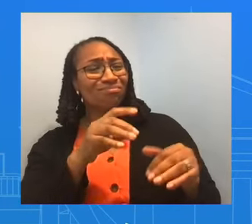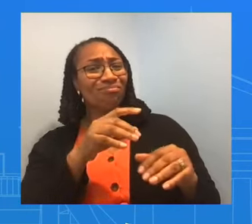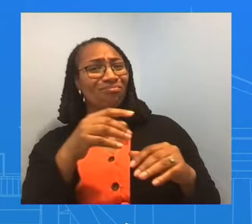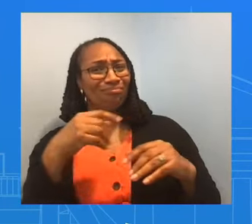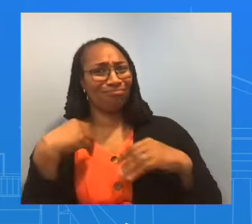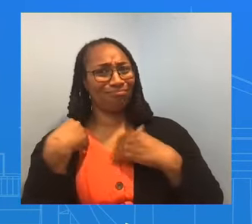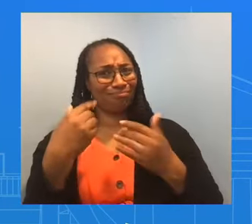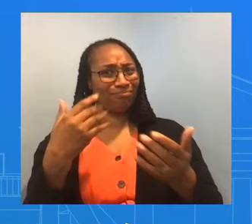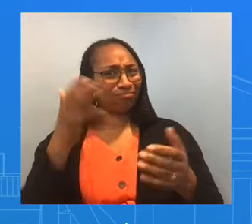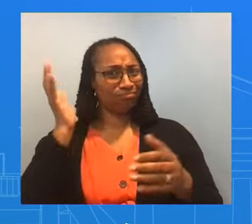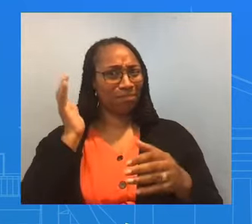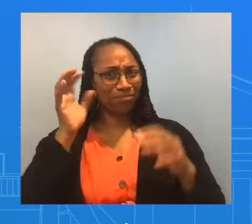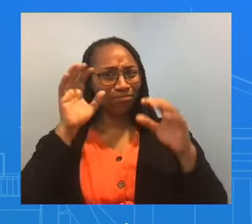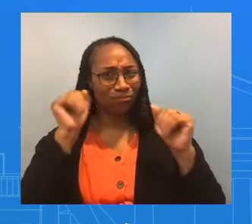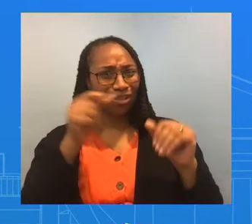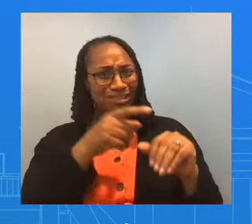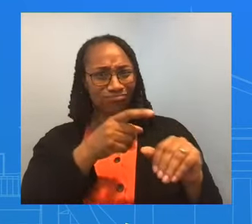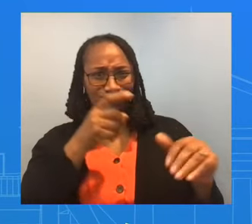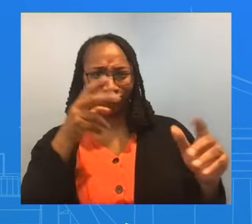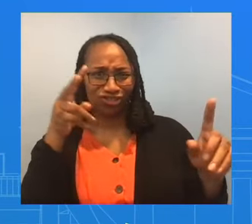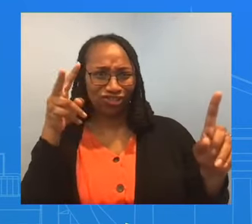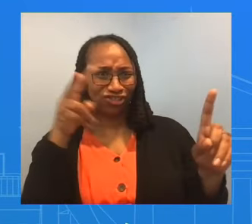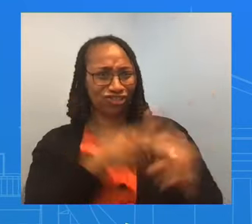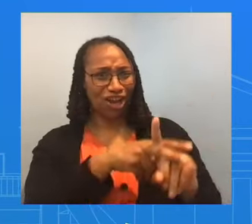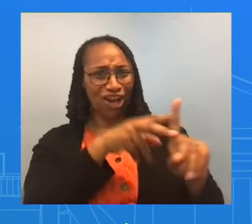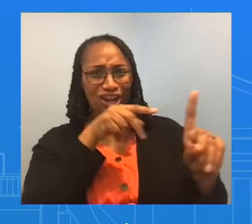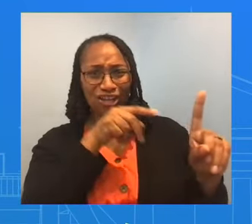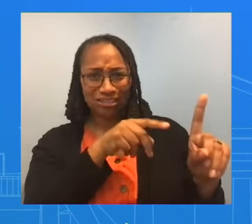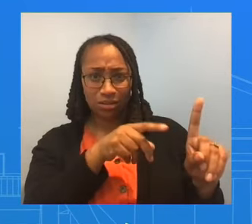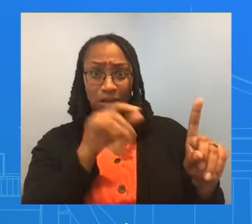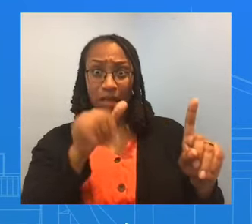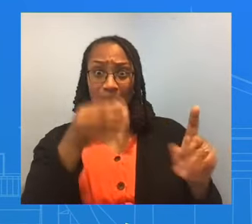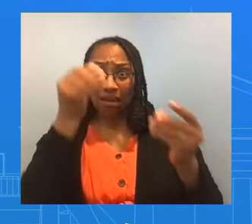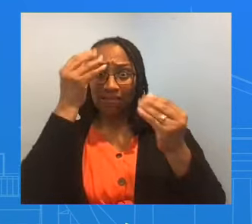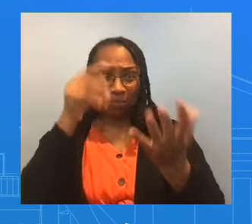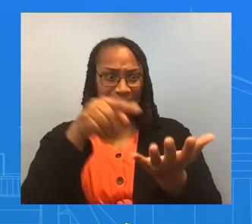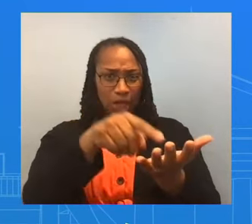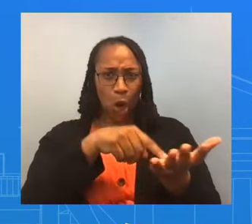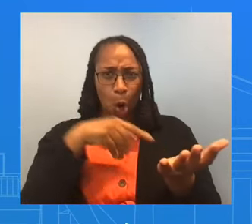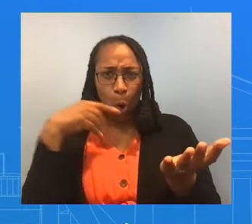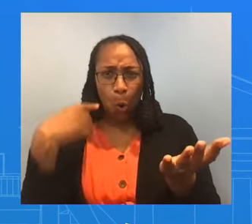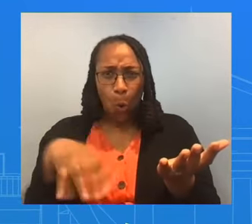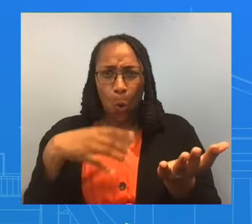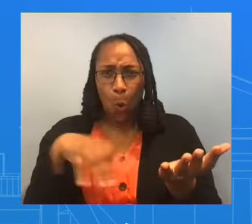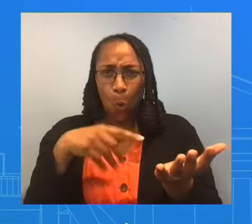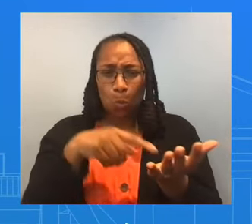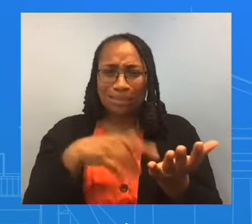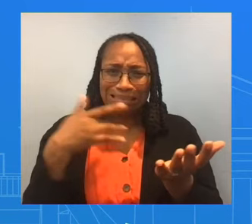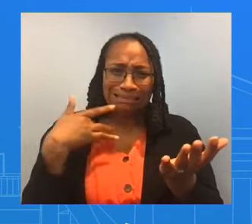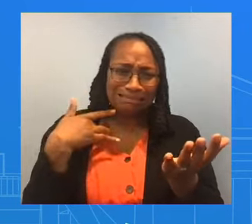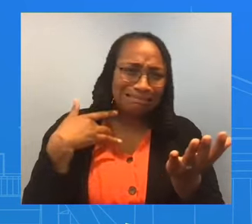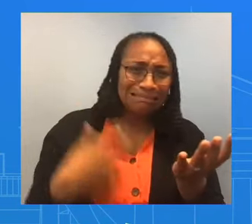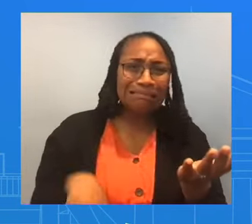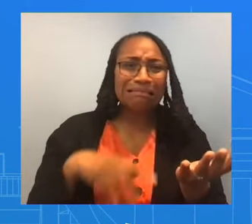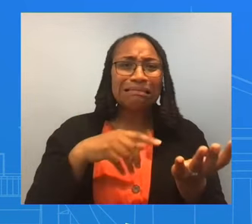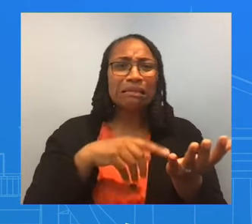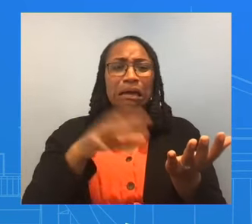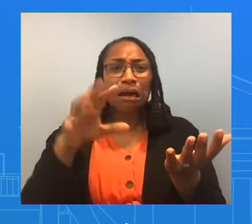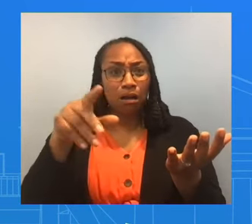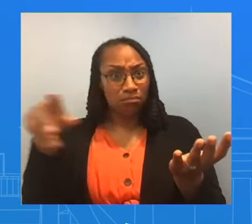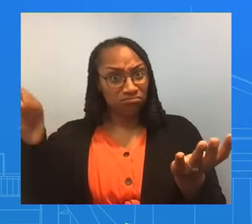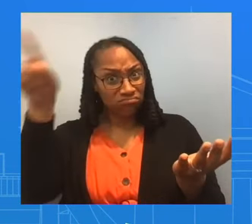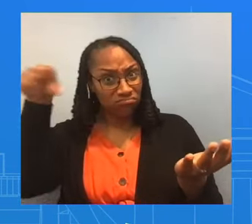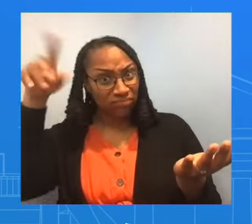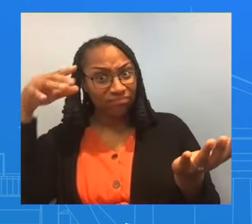are you concerned that the intelligence review has not been wrapped up yet? I mean, shouldn't it be expedited? And what can you share with the